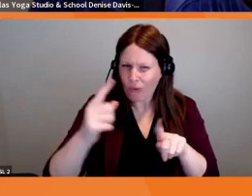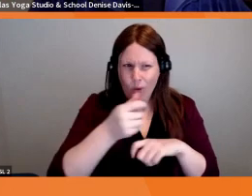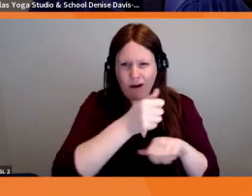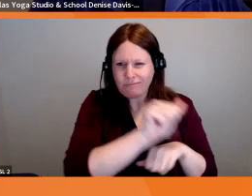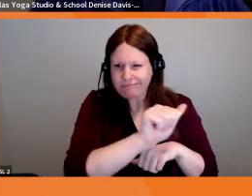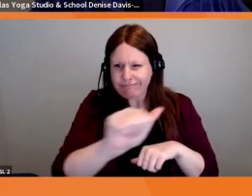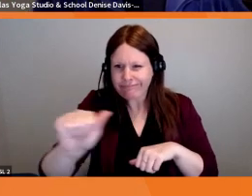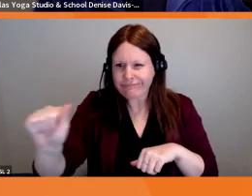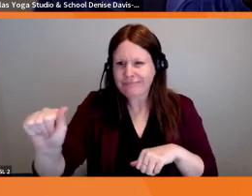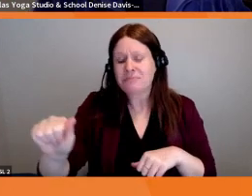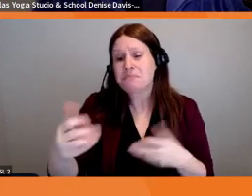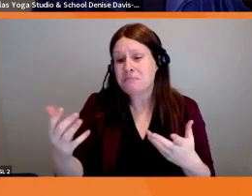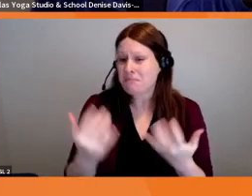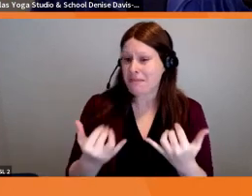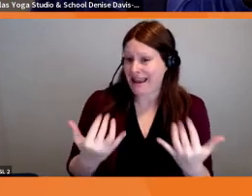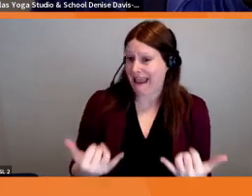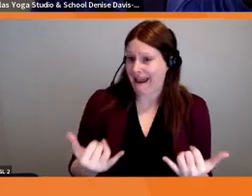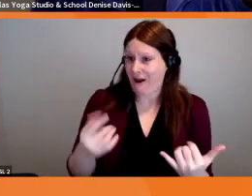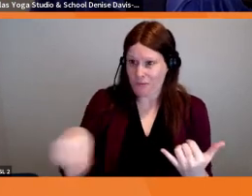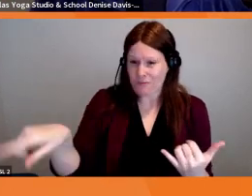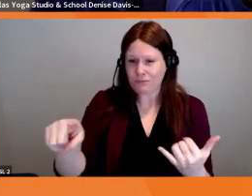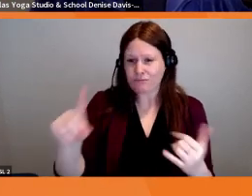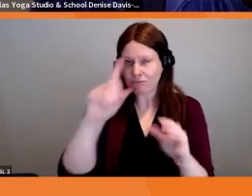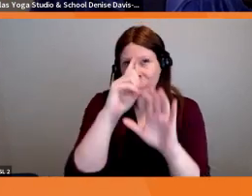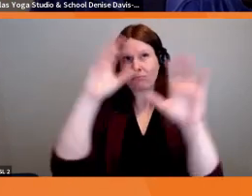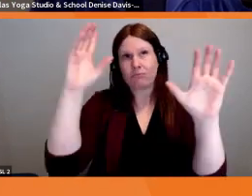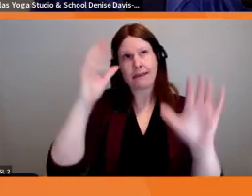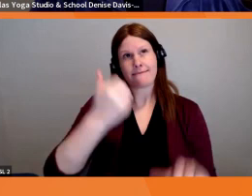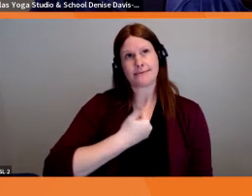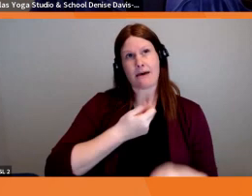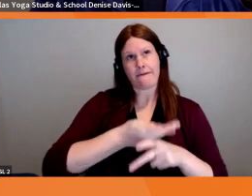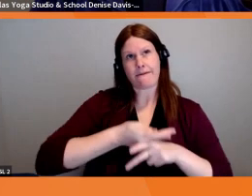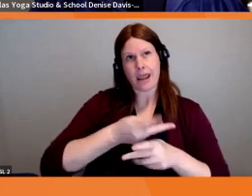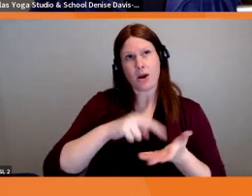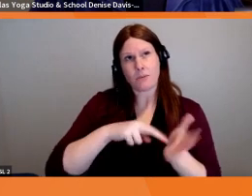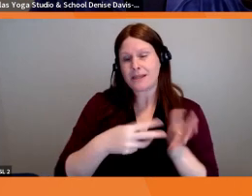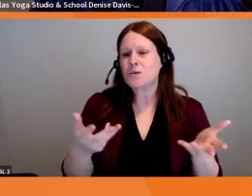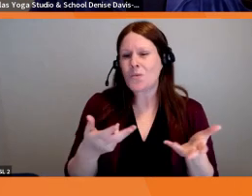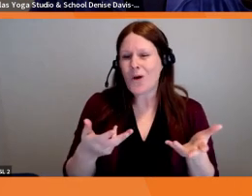the chat box what you think self-care is for you. Like, what is self-care